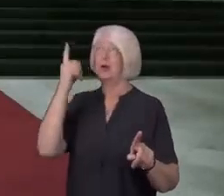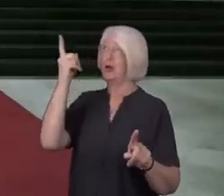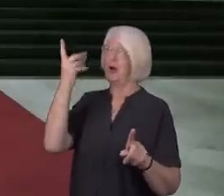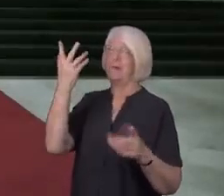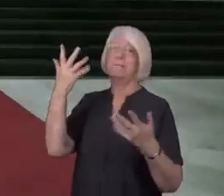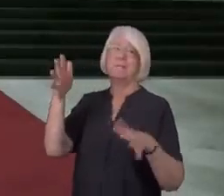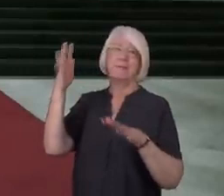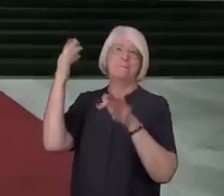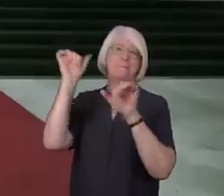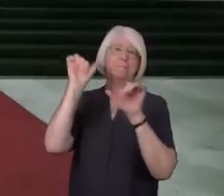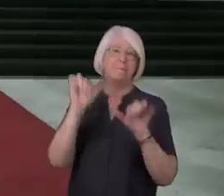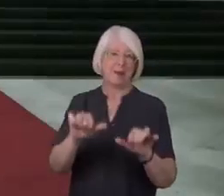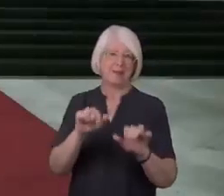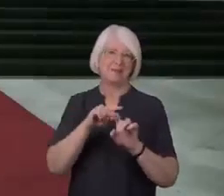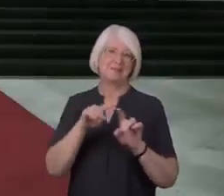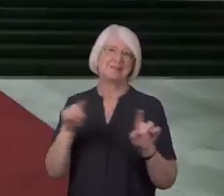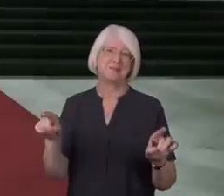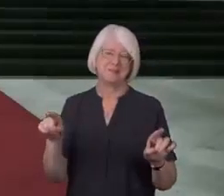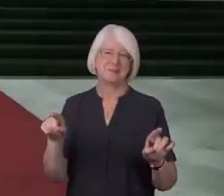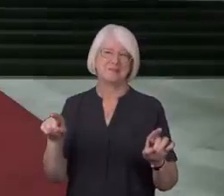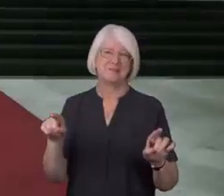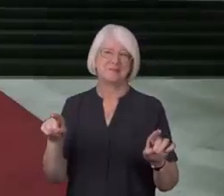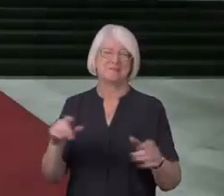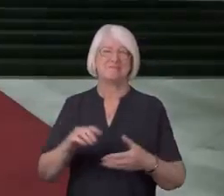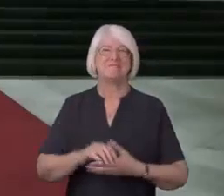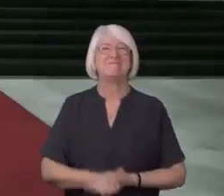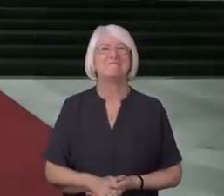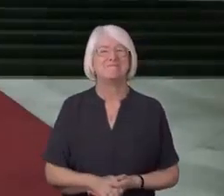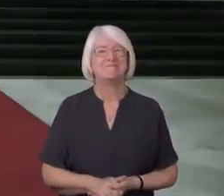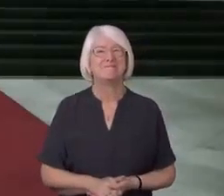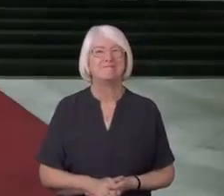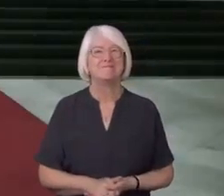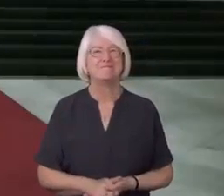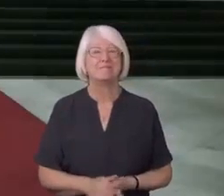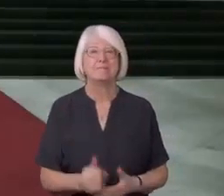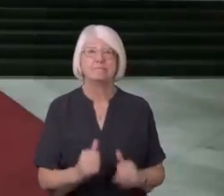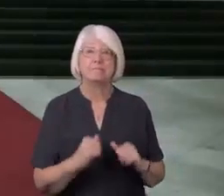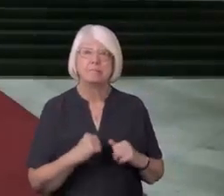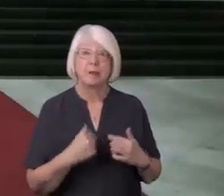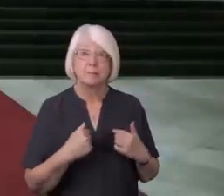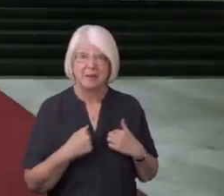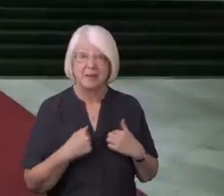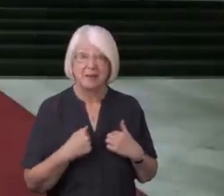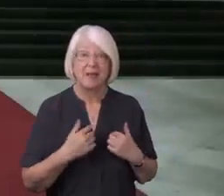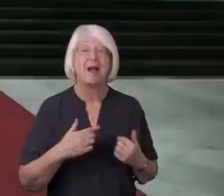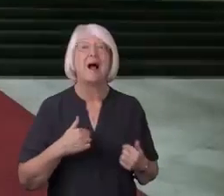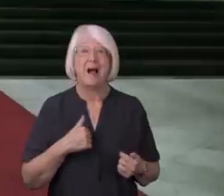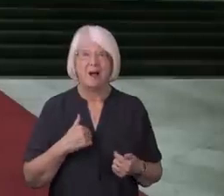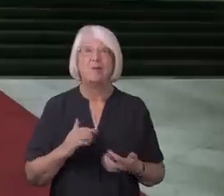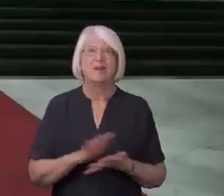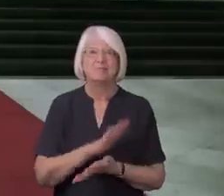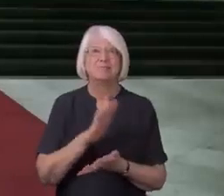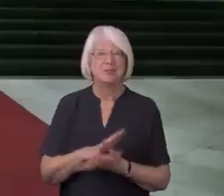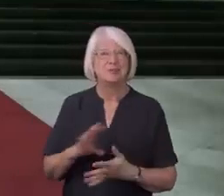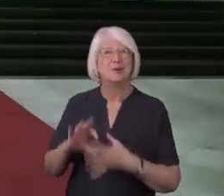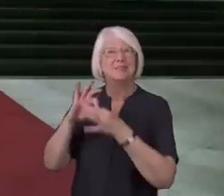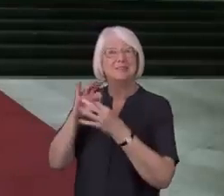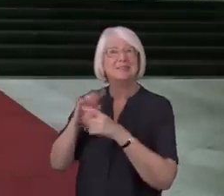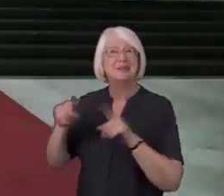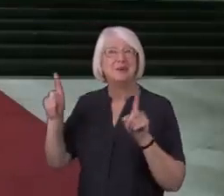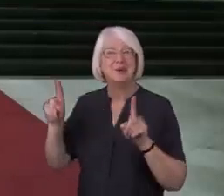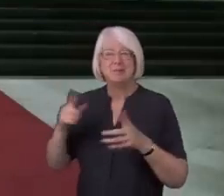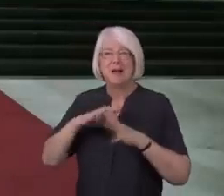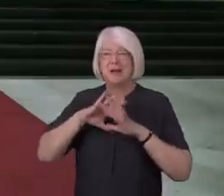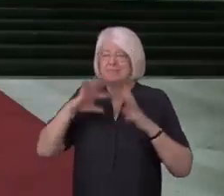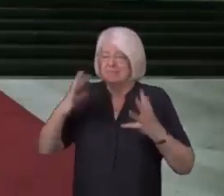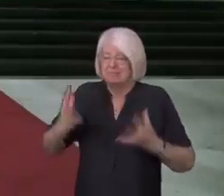Lord has blessed. I will greatly rejoice in the Lord. My whole